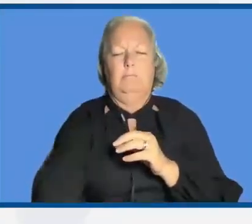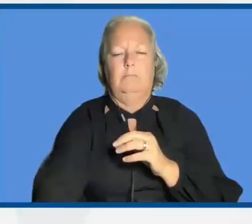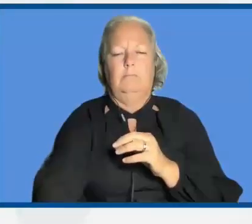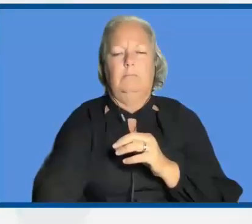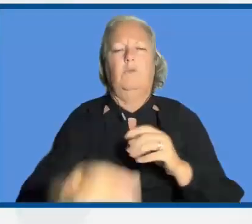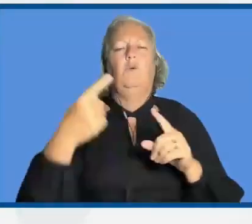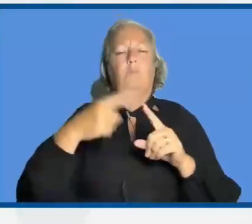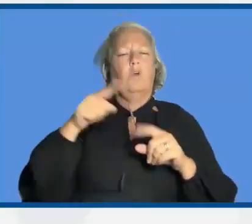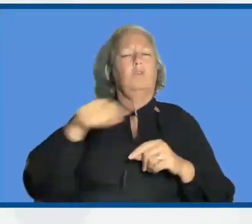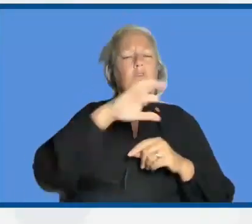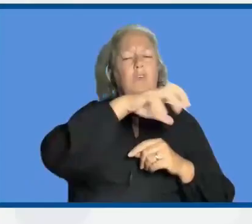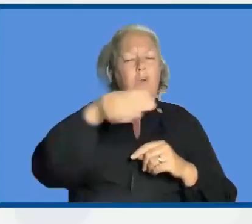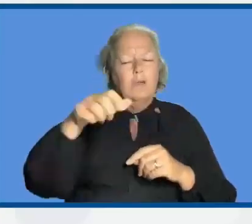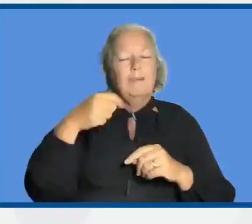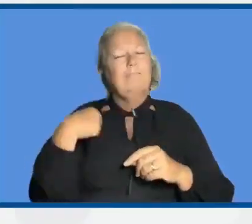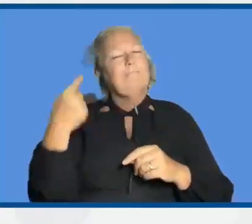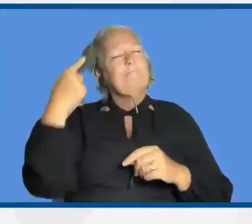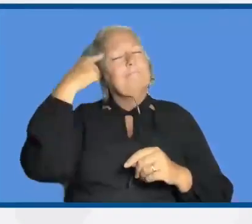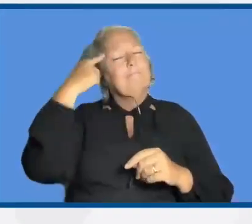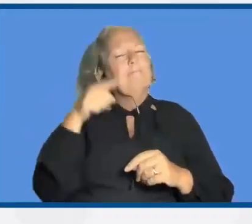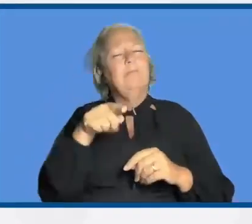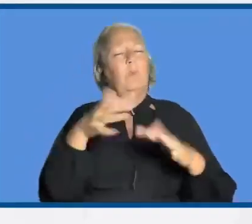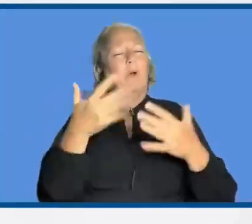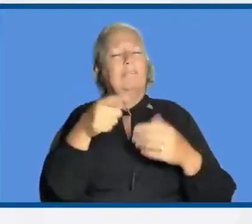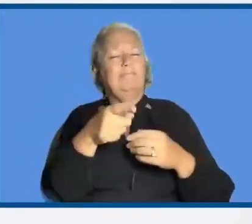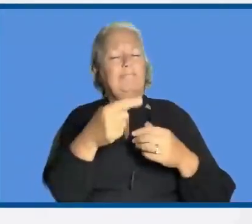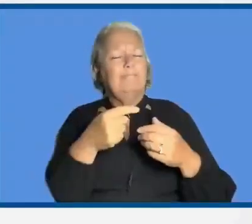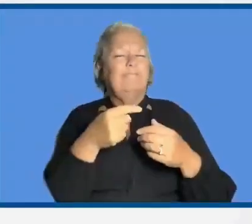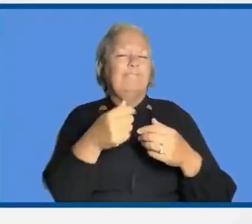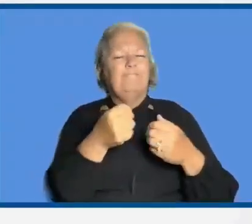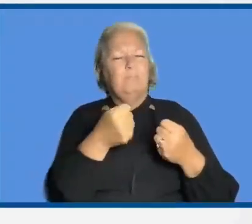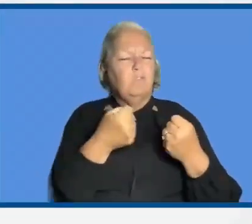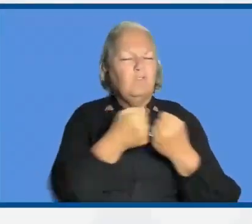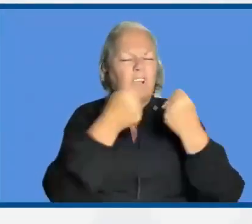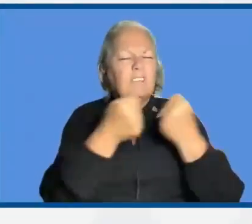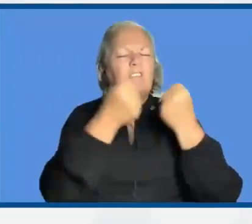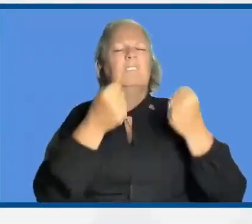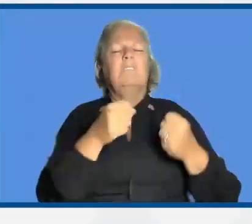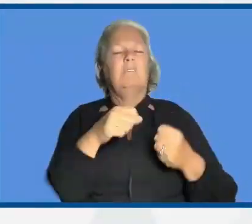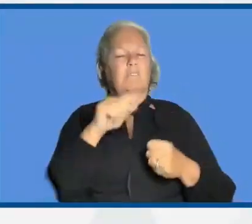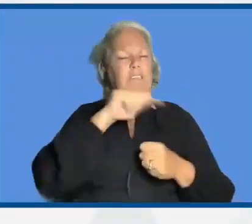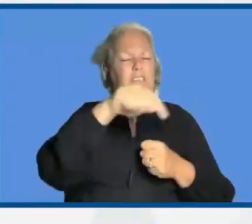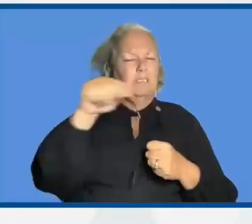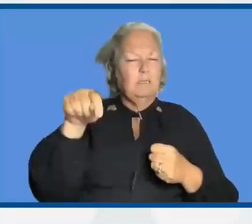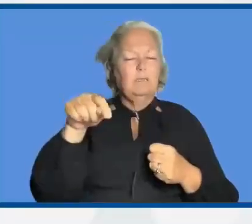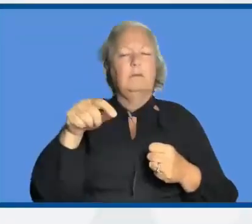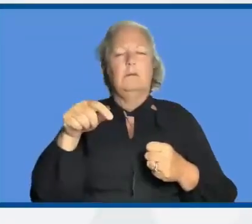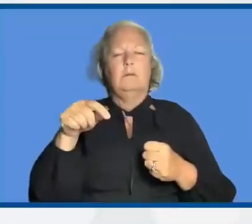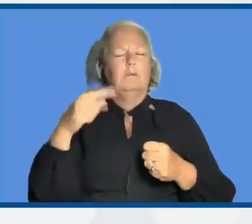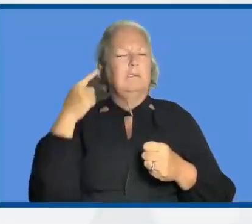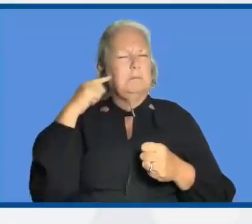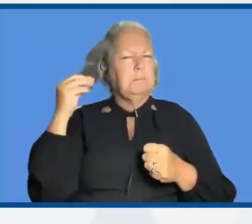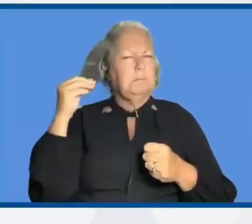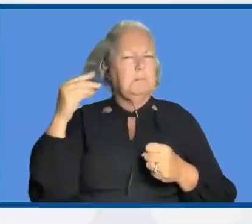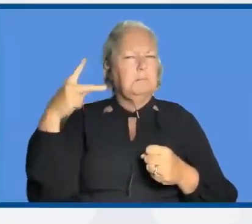The challenge of working these factors has to do with how we can